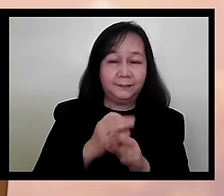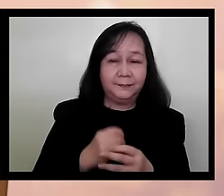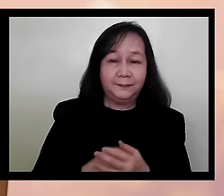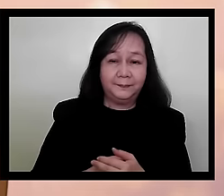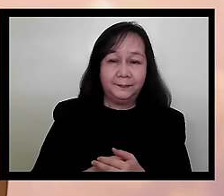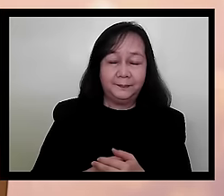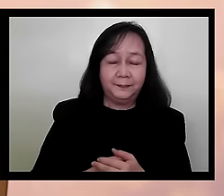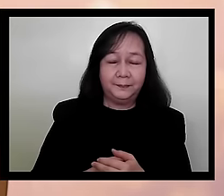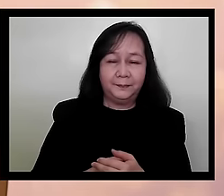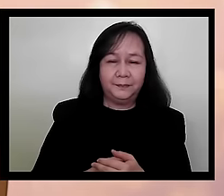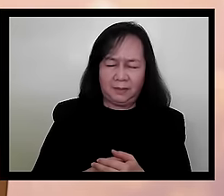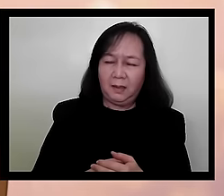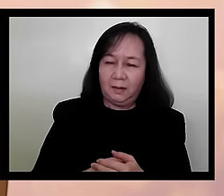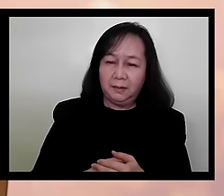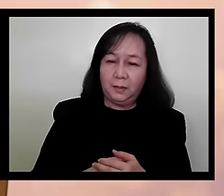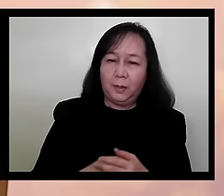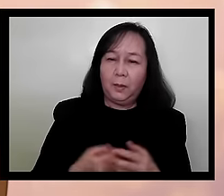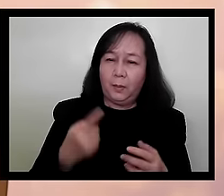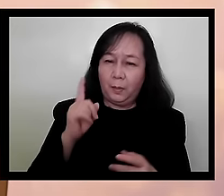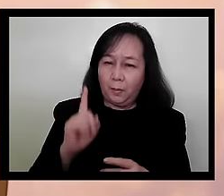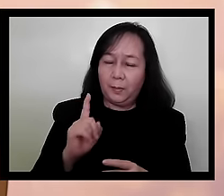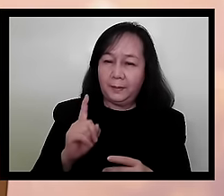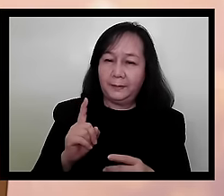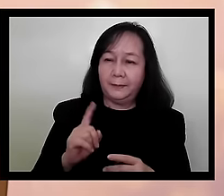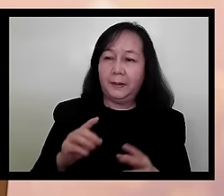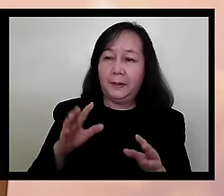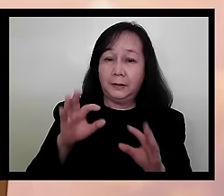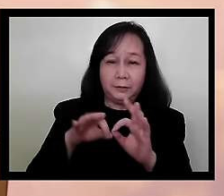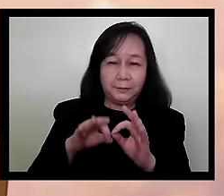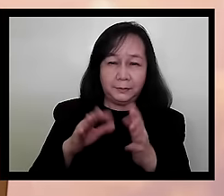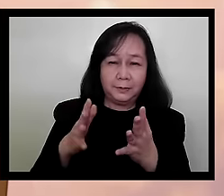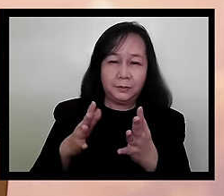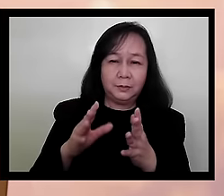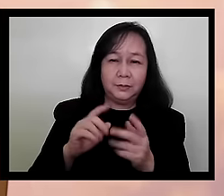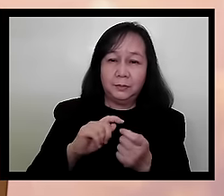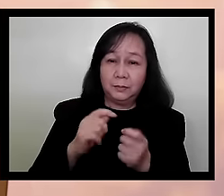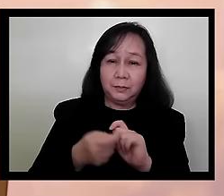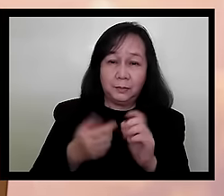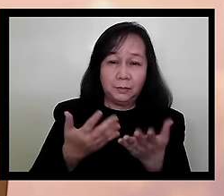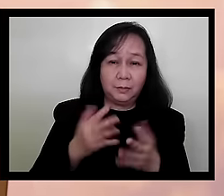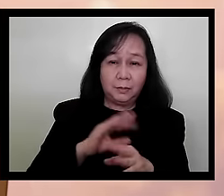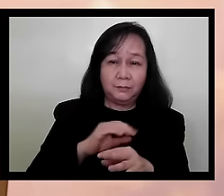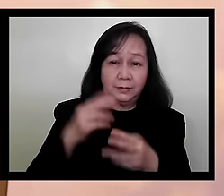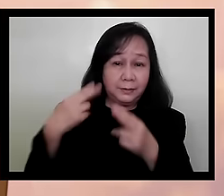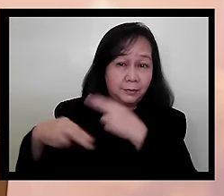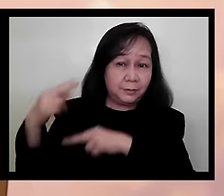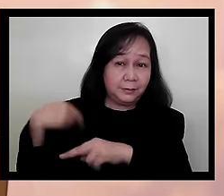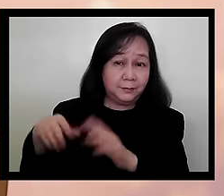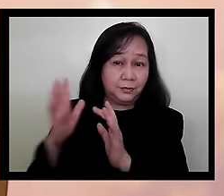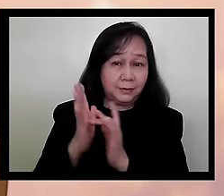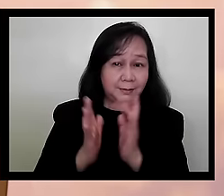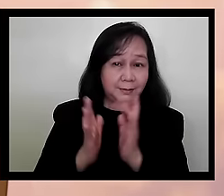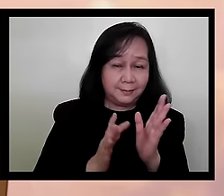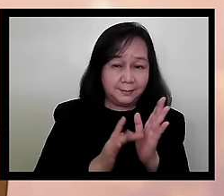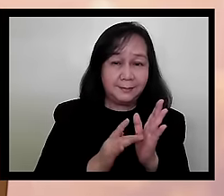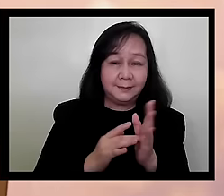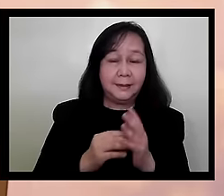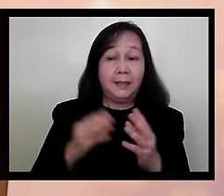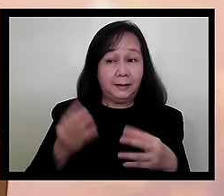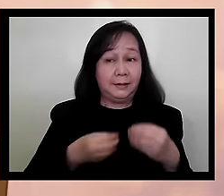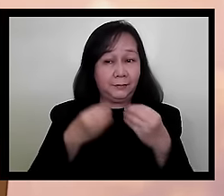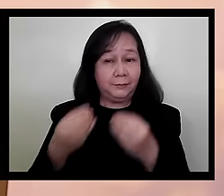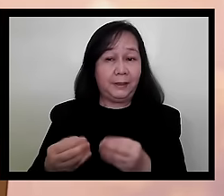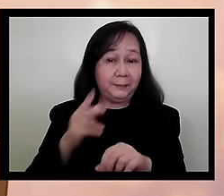faith and there is one particular interpretation of the history of Jesus